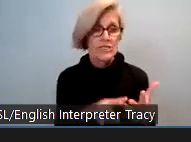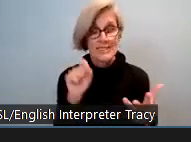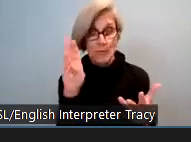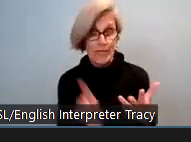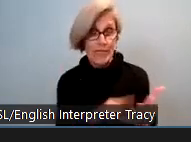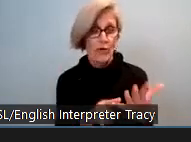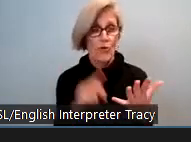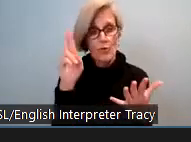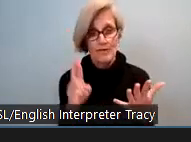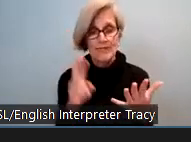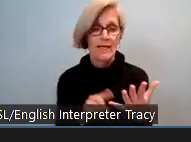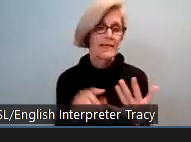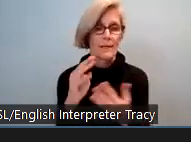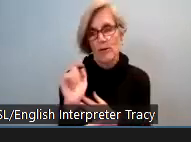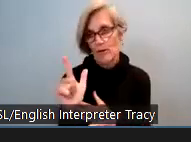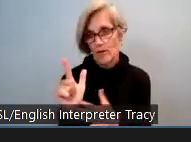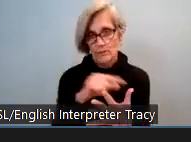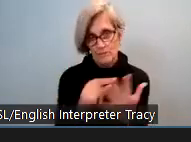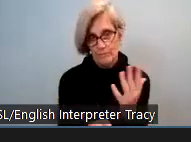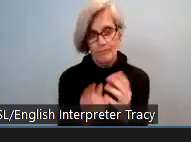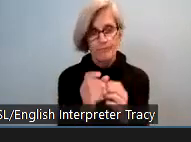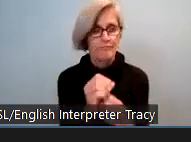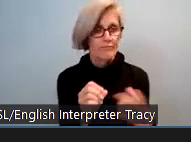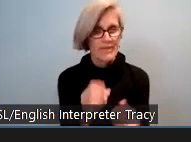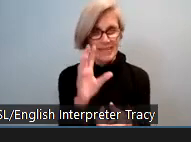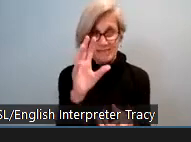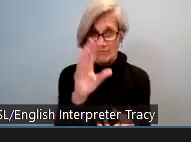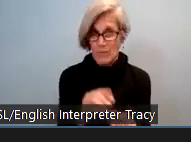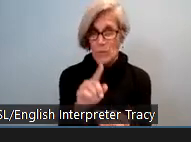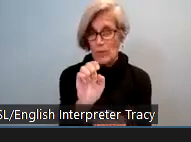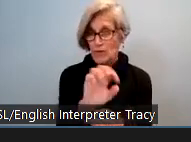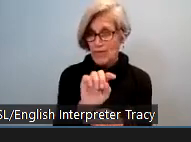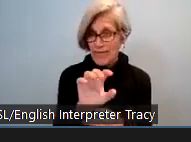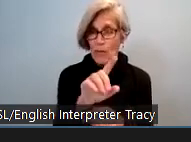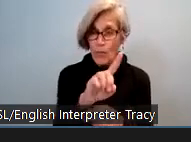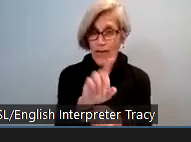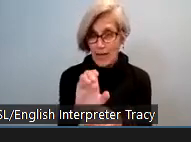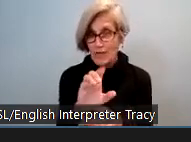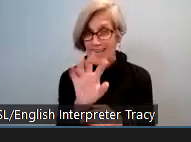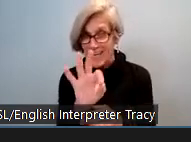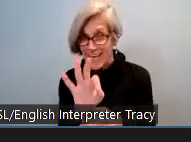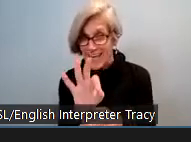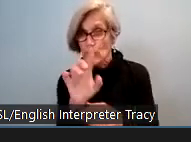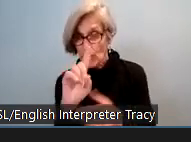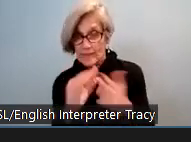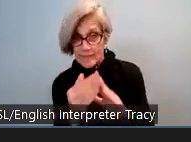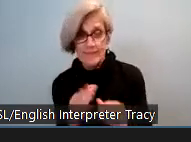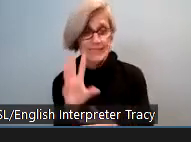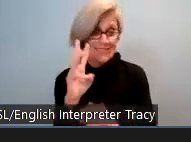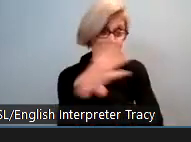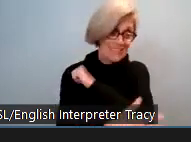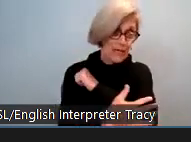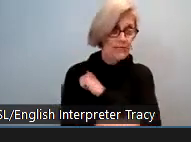and Imperial. This spans 191 cities, 6 counties, and 19.1